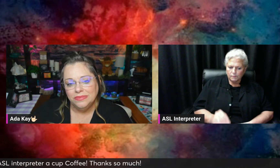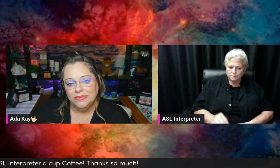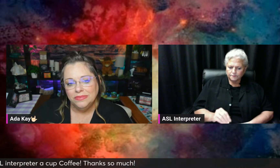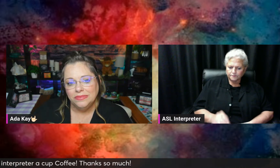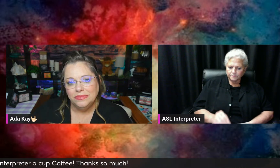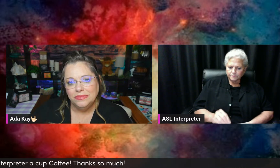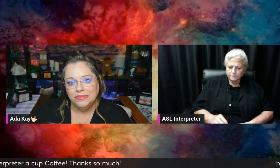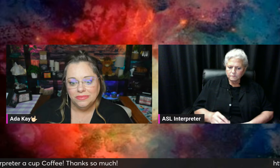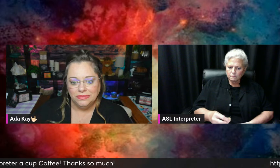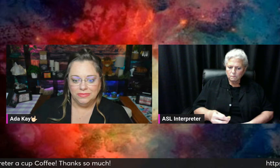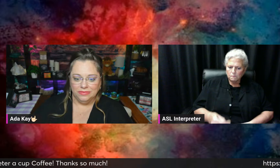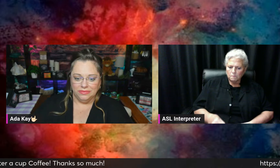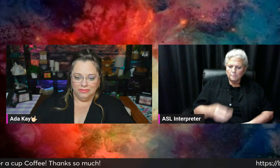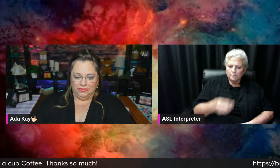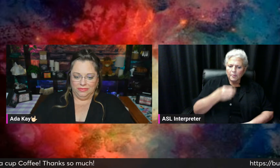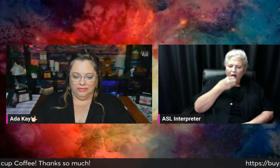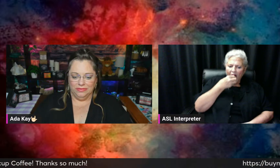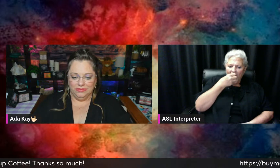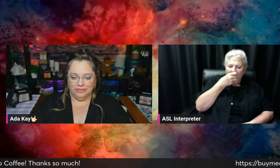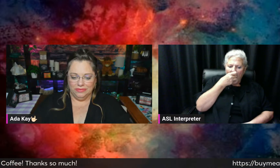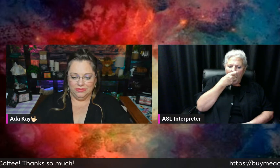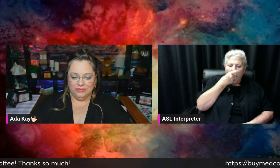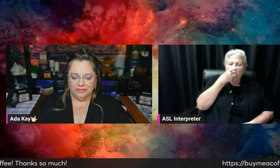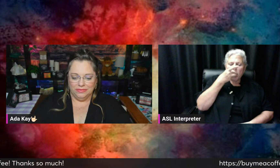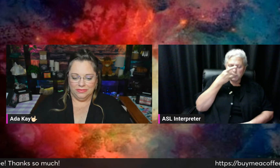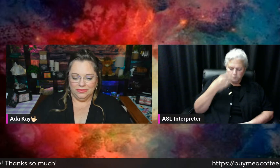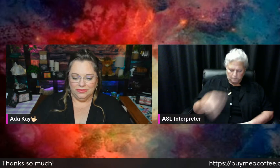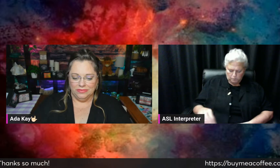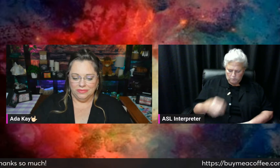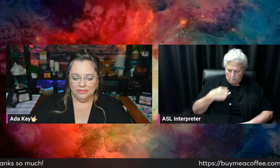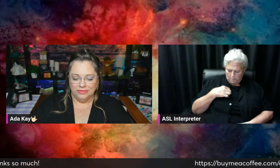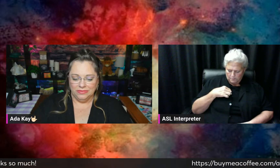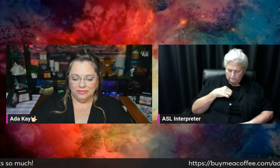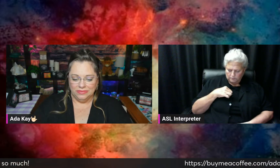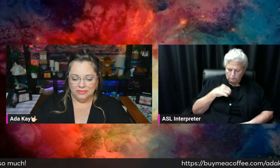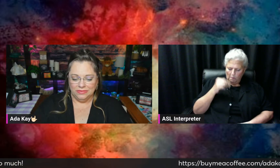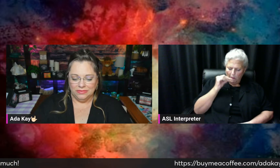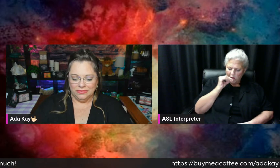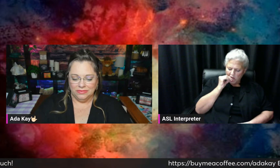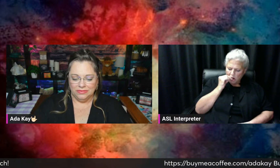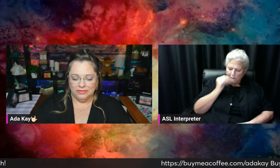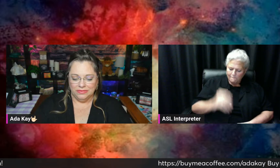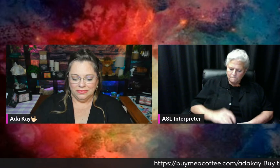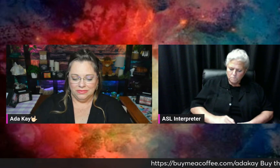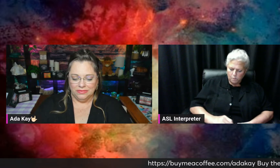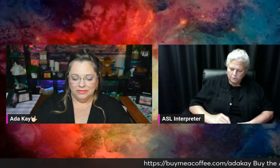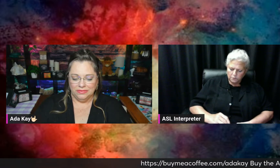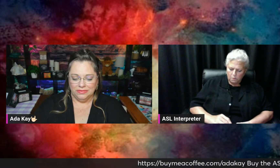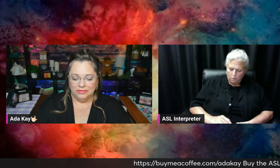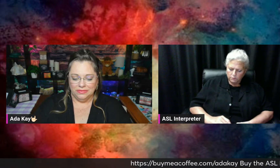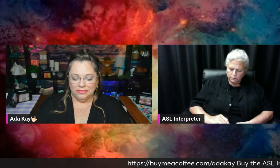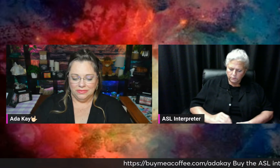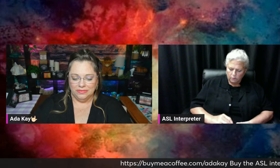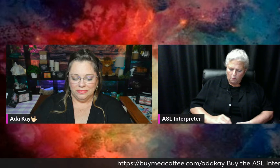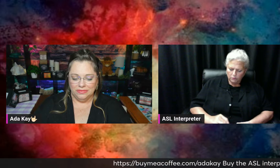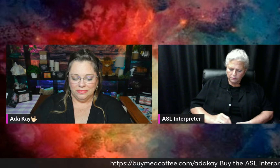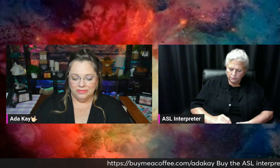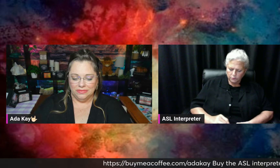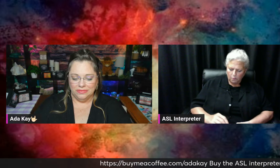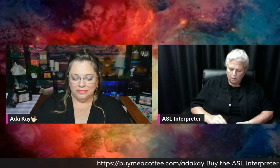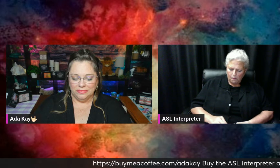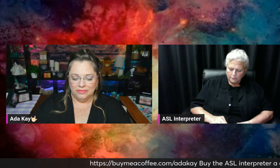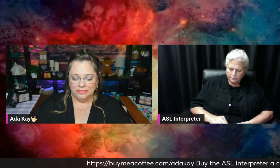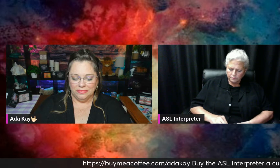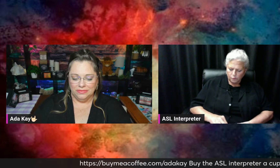it's just really neat. I'm just excited for you. So I just wanted to tell you that and just go on.